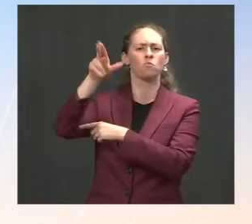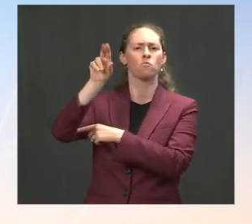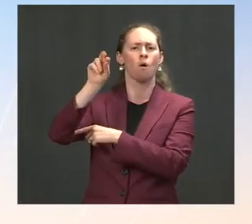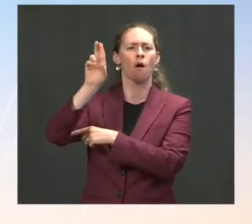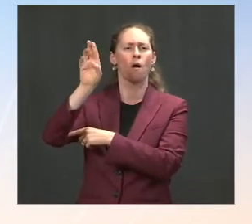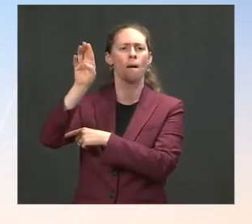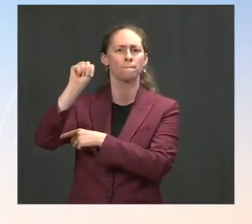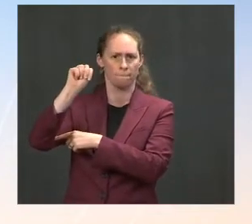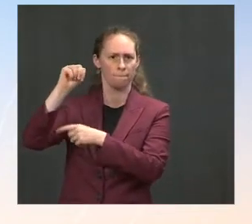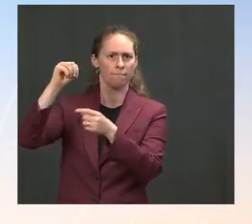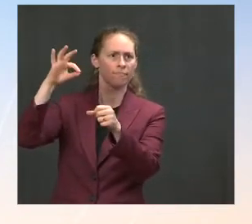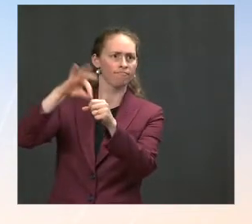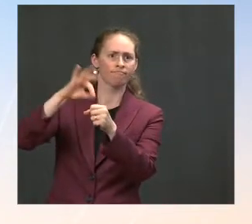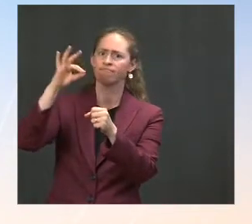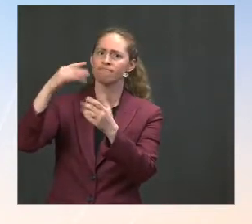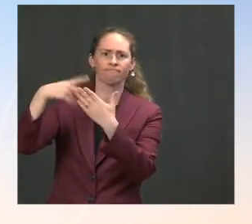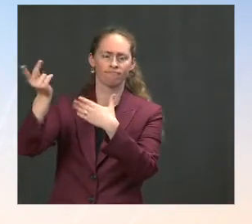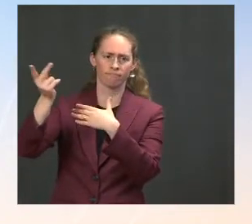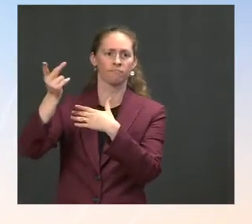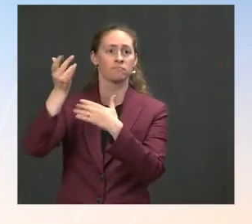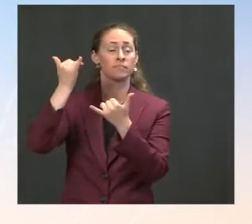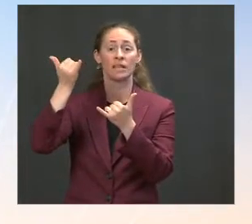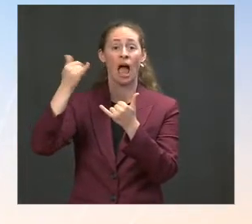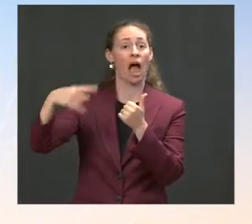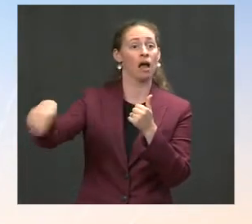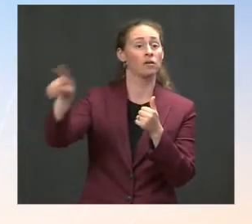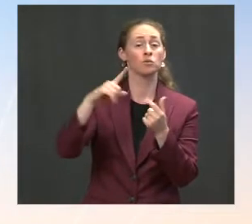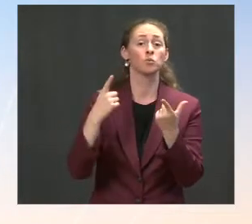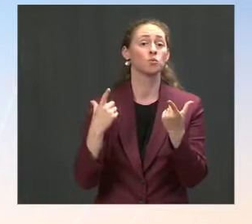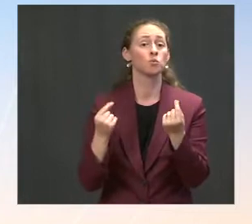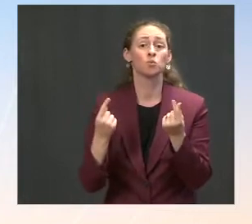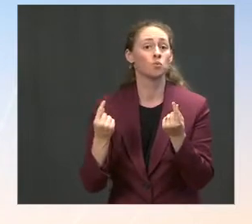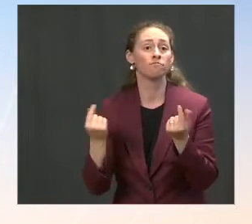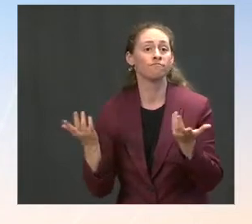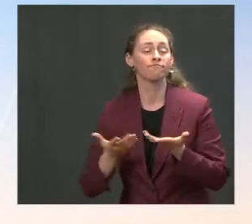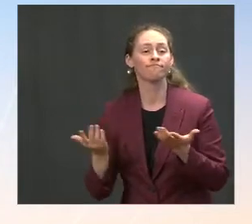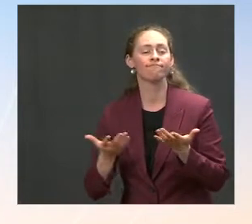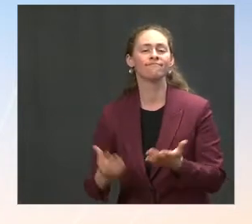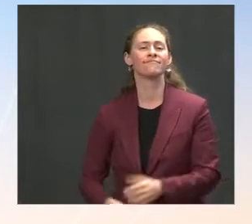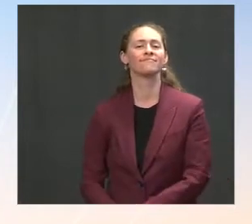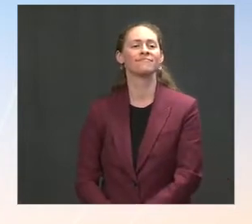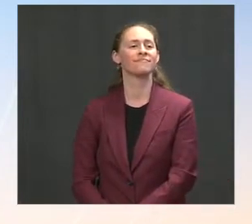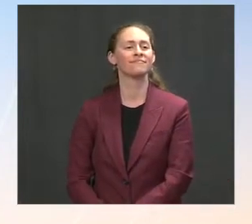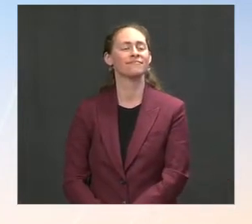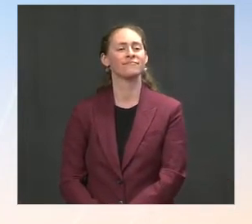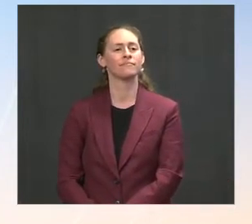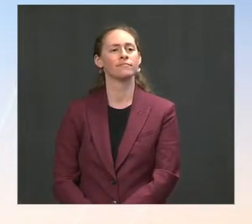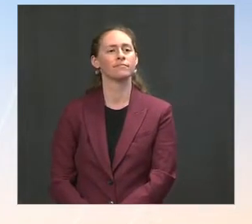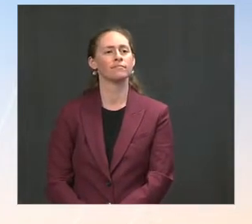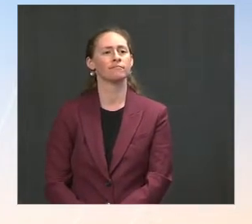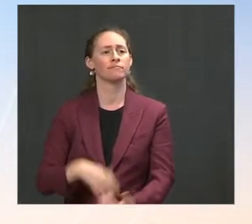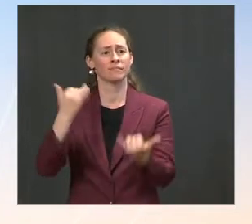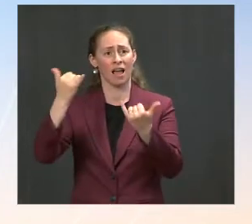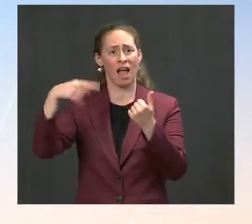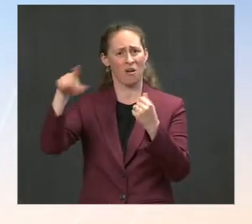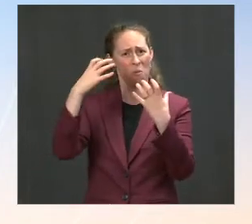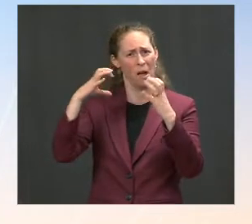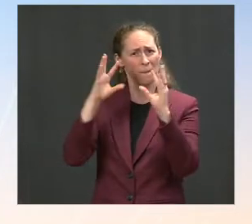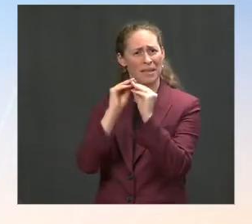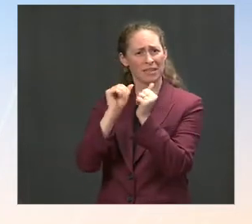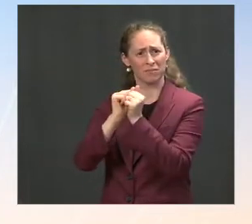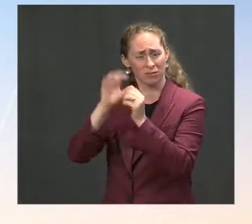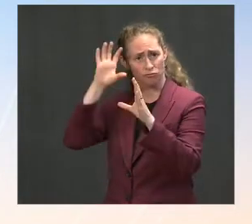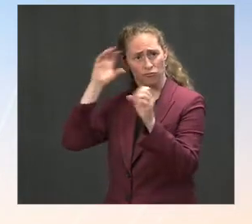been trying really hard to get into a meeting, even if it's a Zoom meeting with the president. Is he going to meet with them? Is